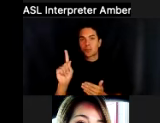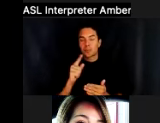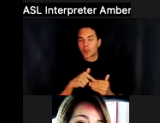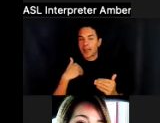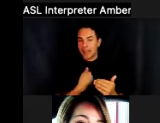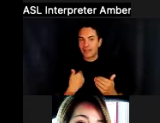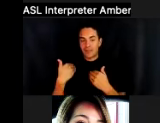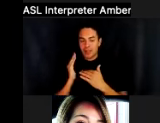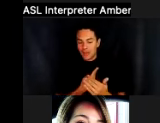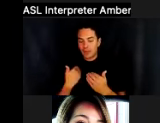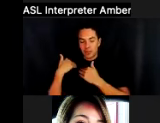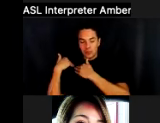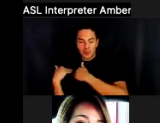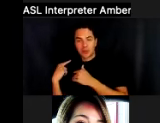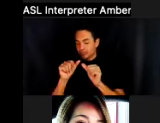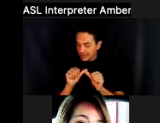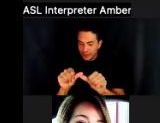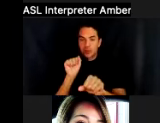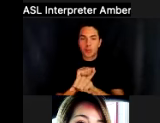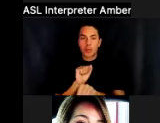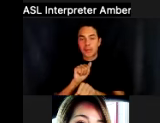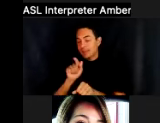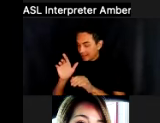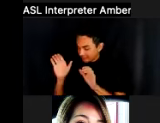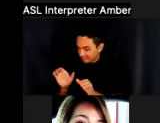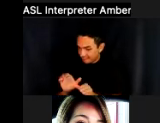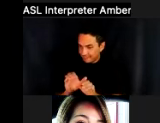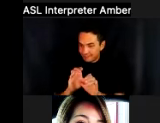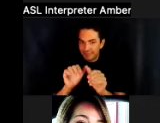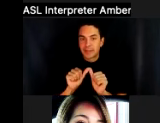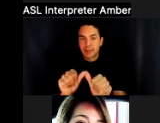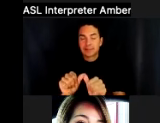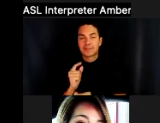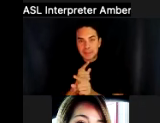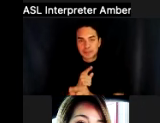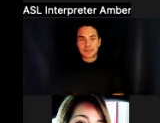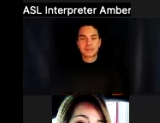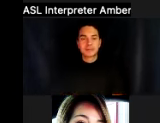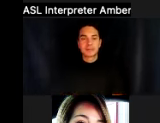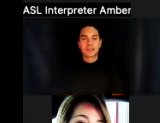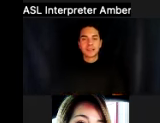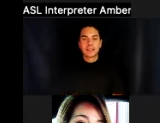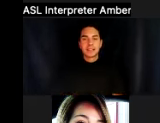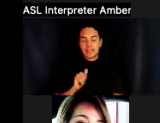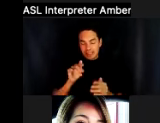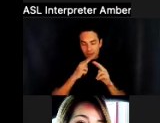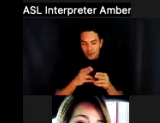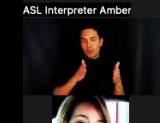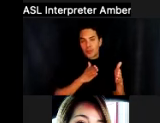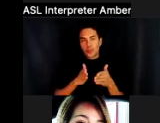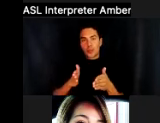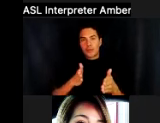responsibility to continue the work that they began. They have stepped into the river of activism